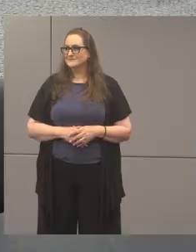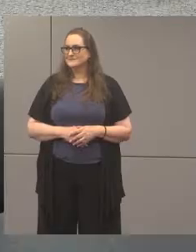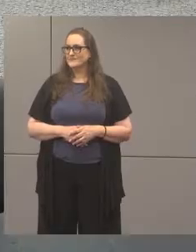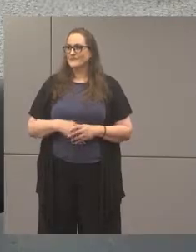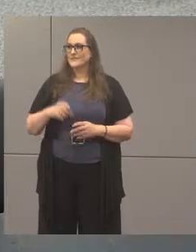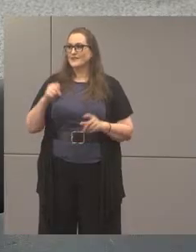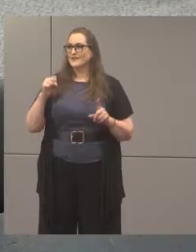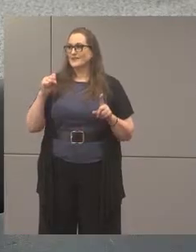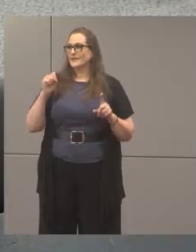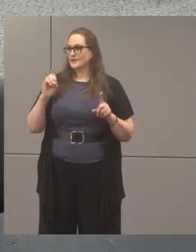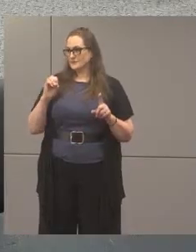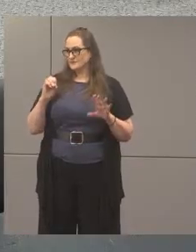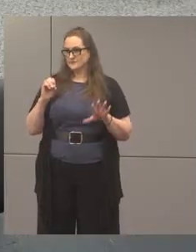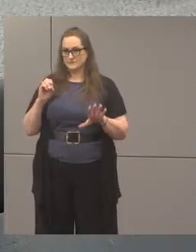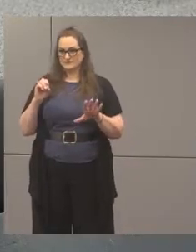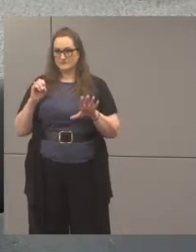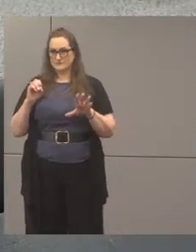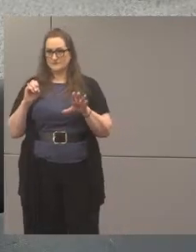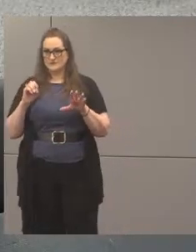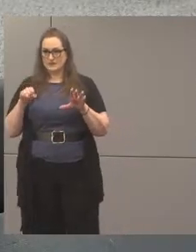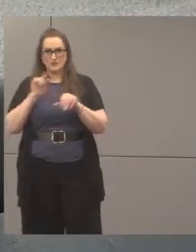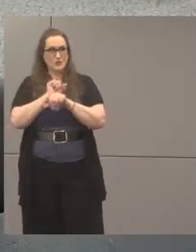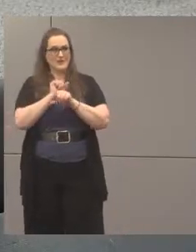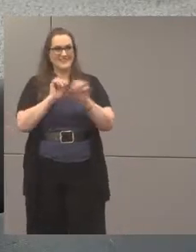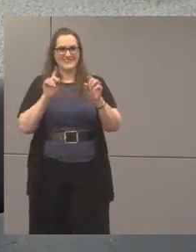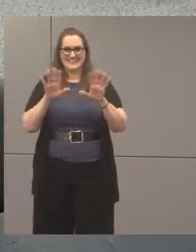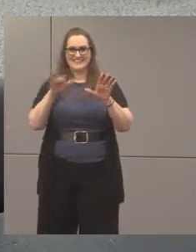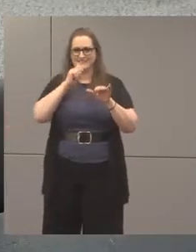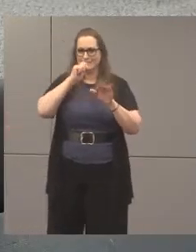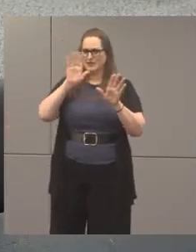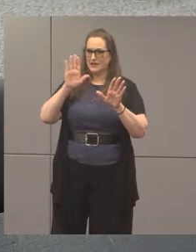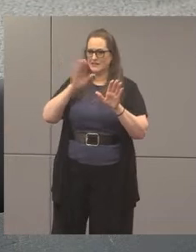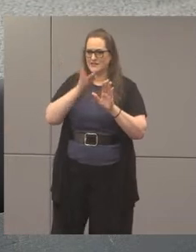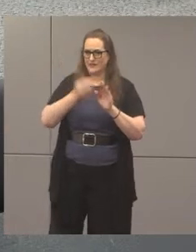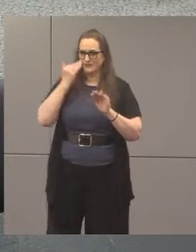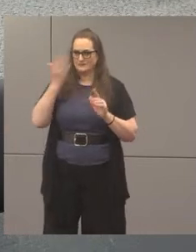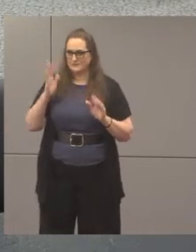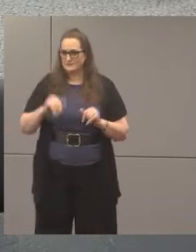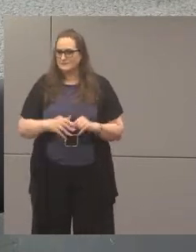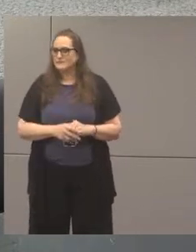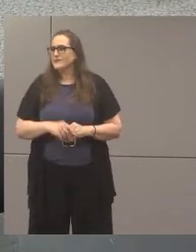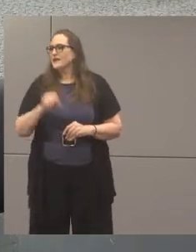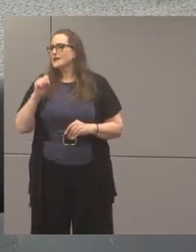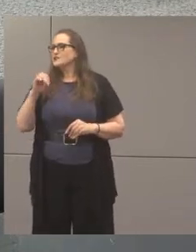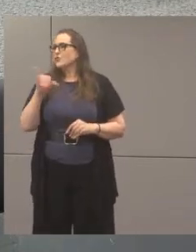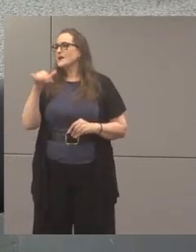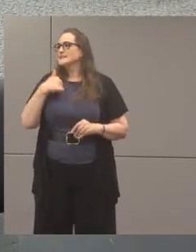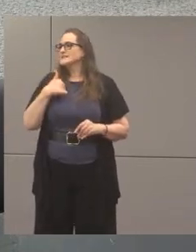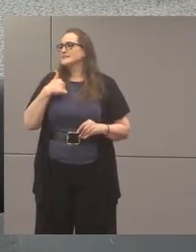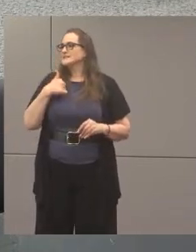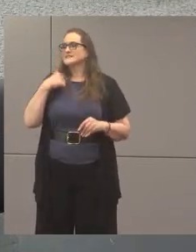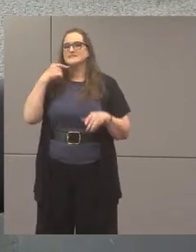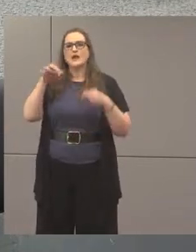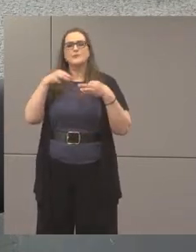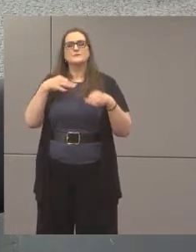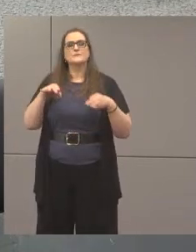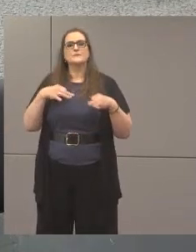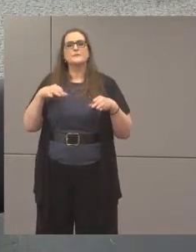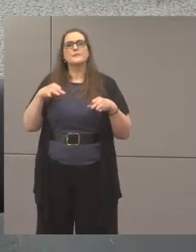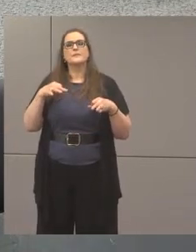So is this working? Okay, I can never tell. So as I explained in the